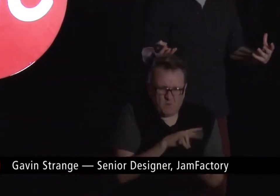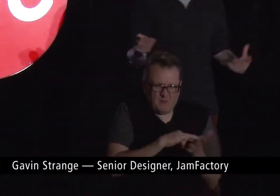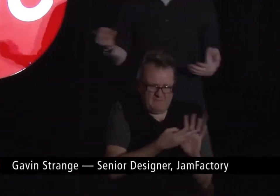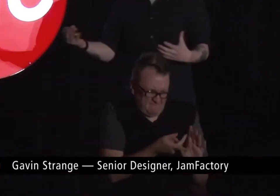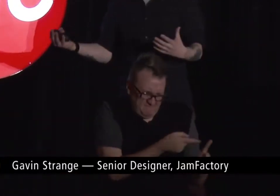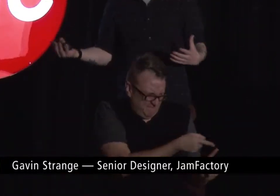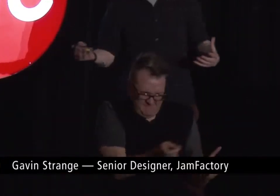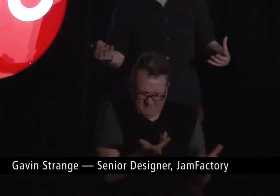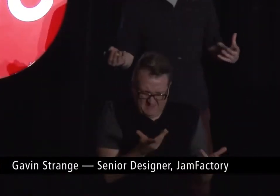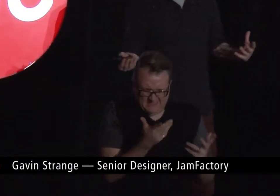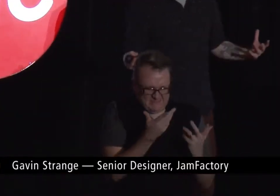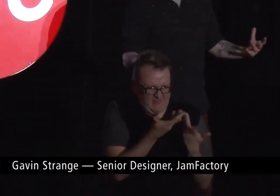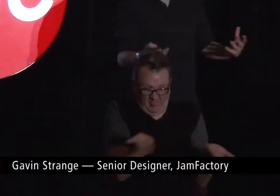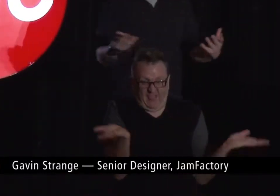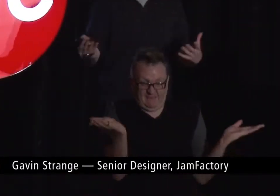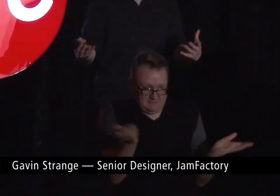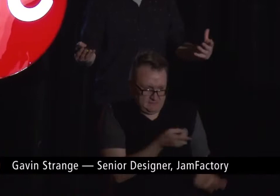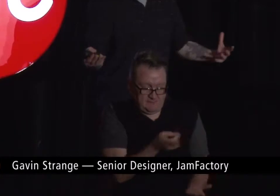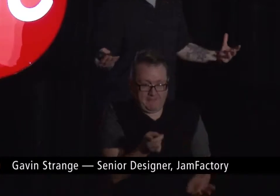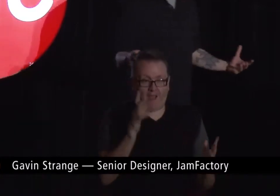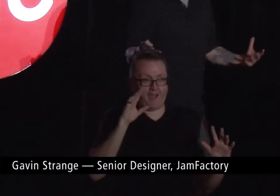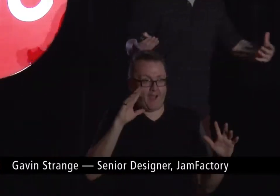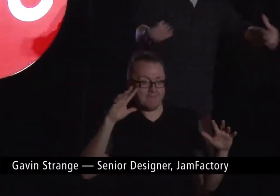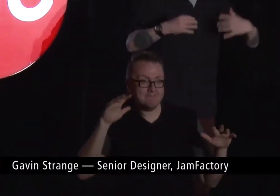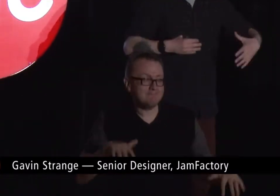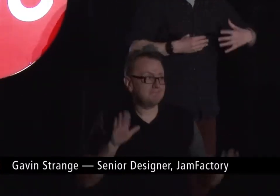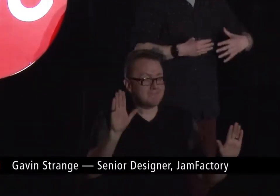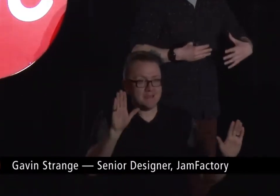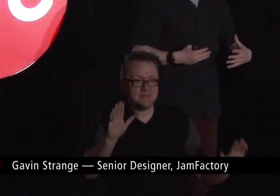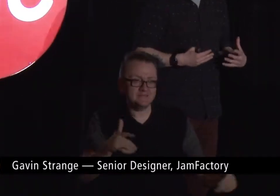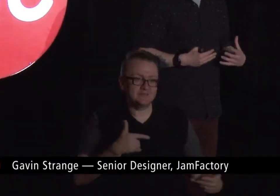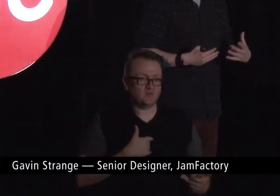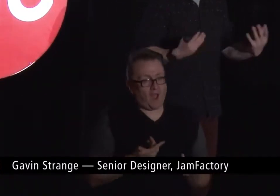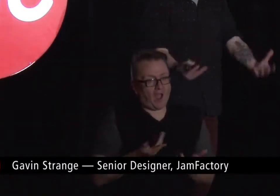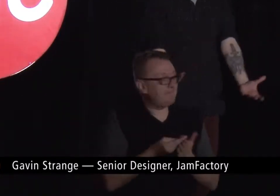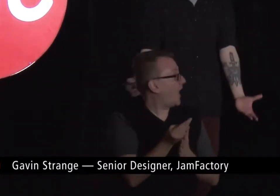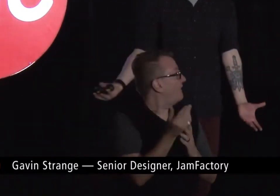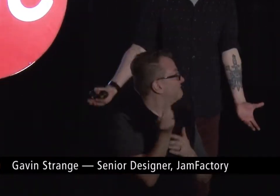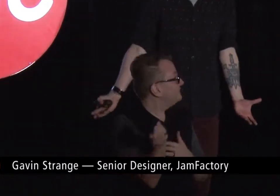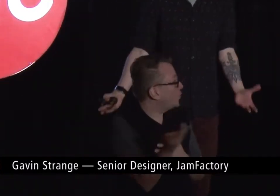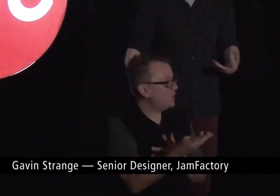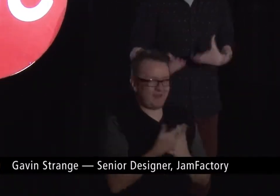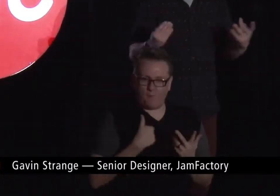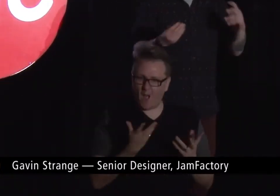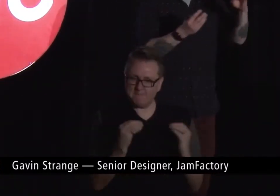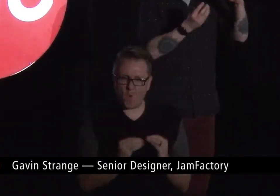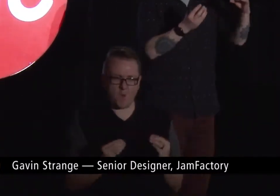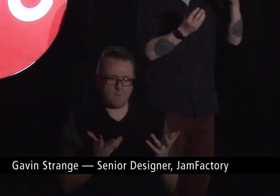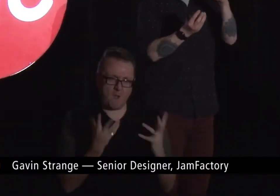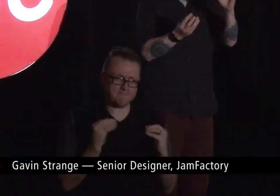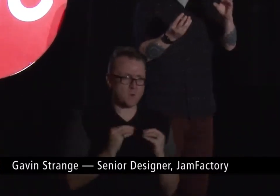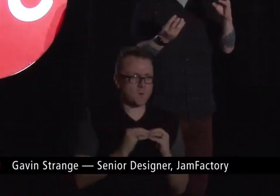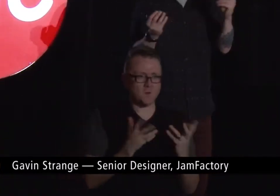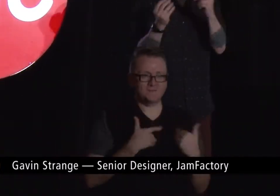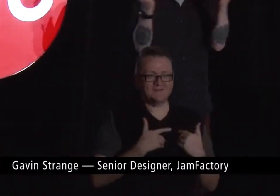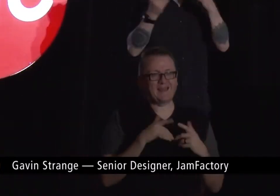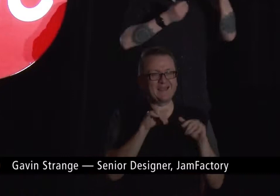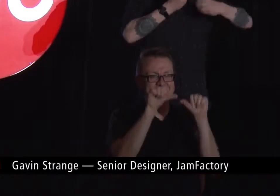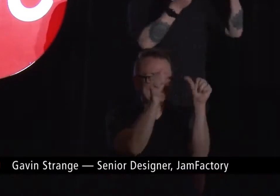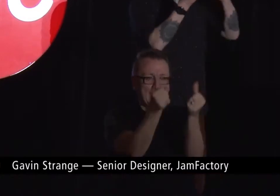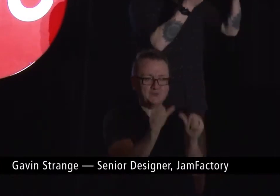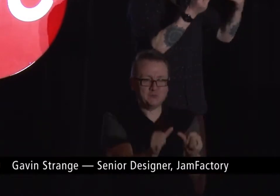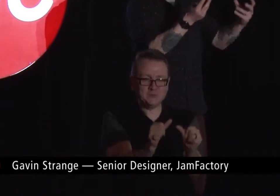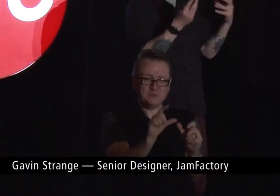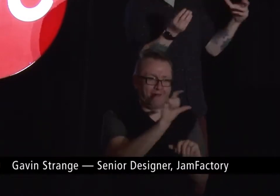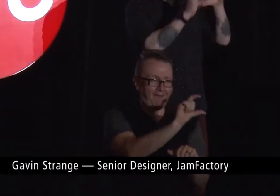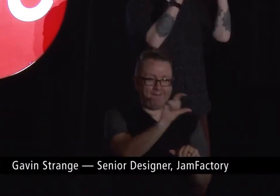bought a bunch of stuff. It's like, man, these are amazing, but, you know, I'd sort of had a few, and then I want more. I love these. They're like little statues,